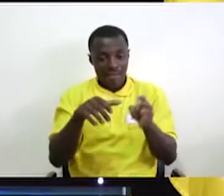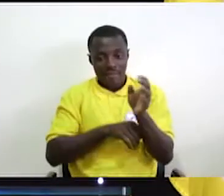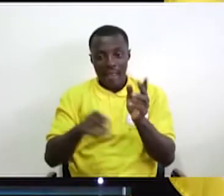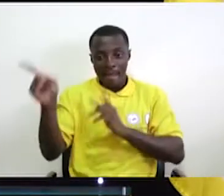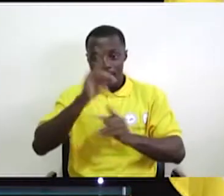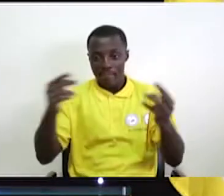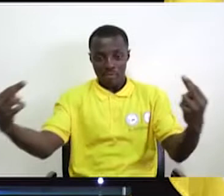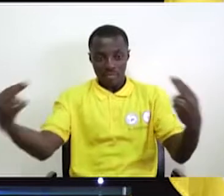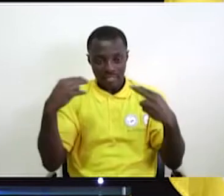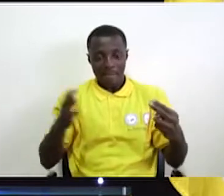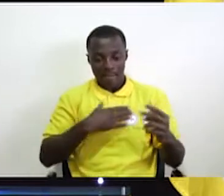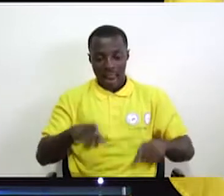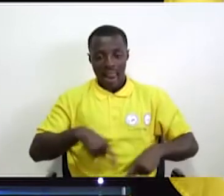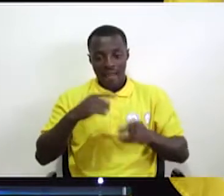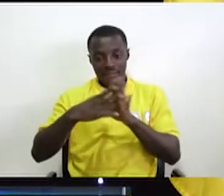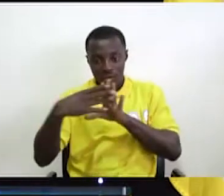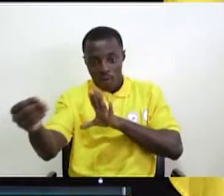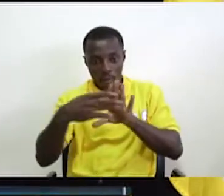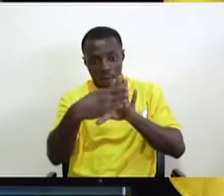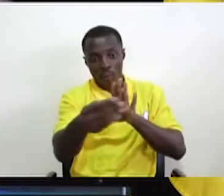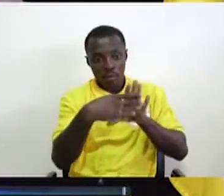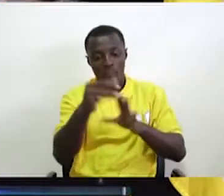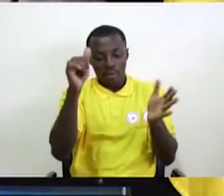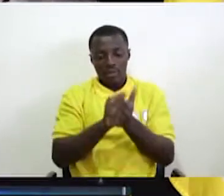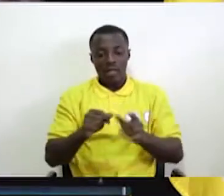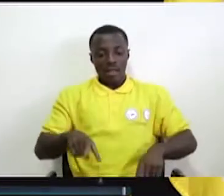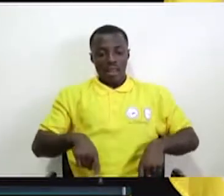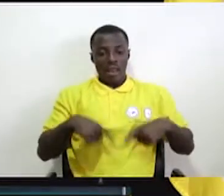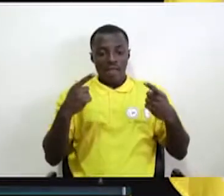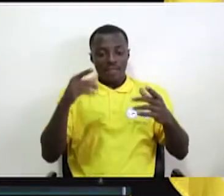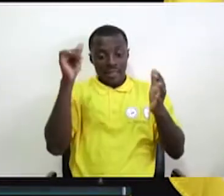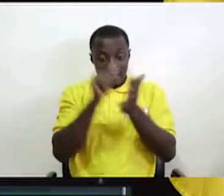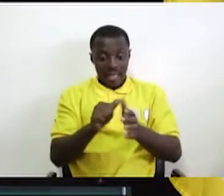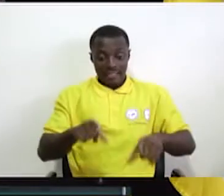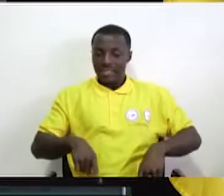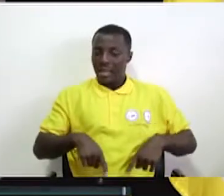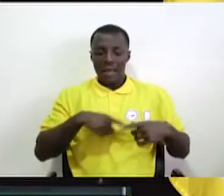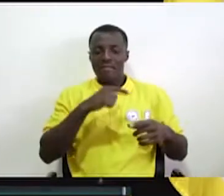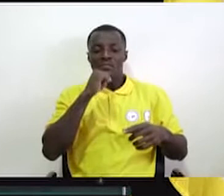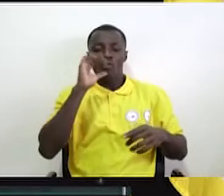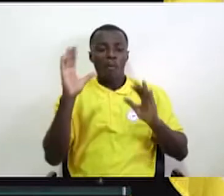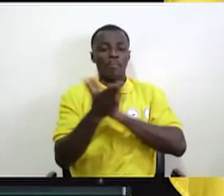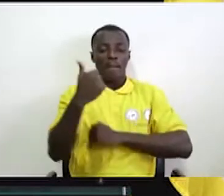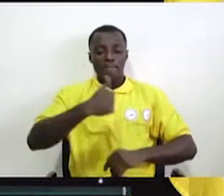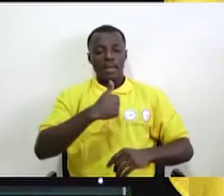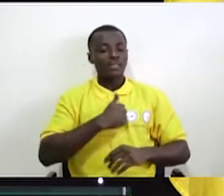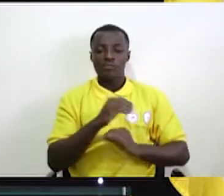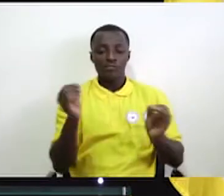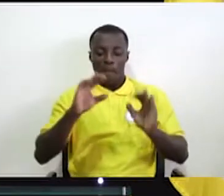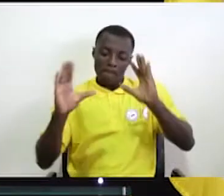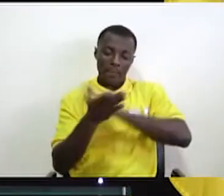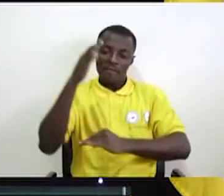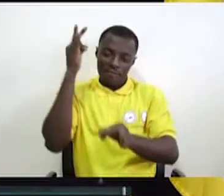see. Abraba me bonu hunemu sisi ya nipa ehuno. That others can see. Ah. I live by faith.